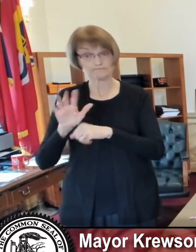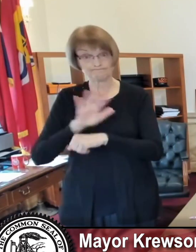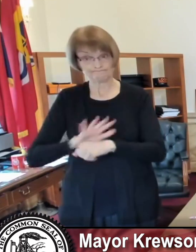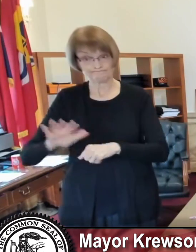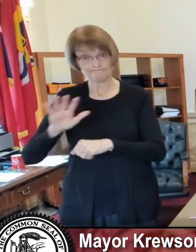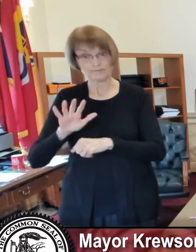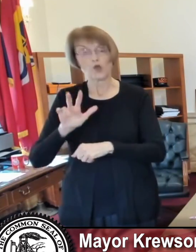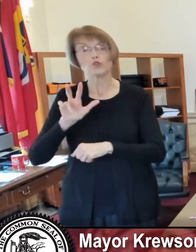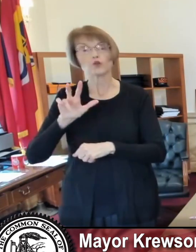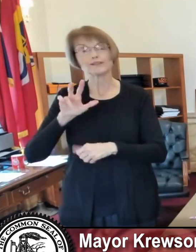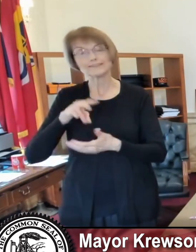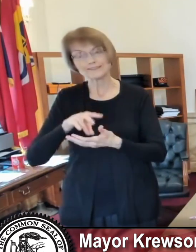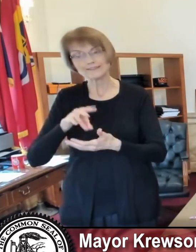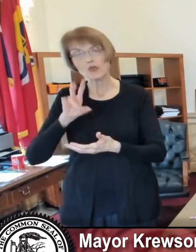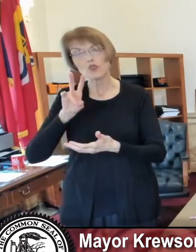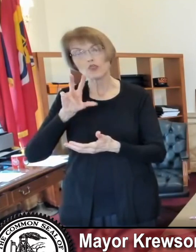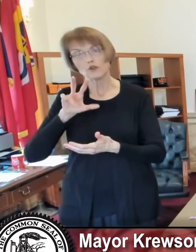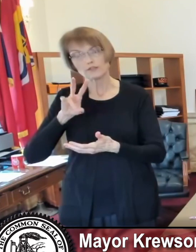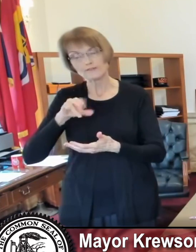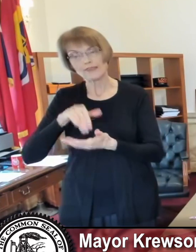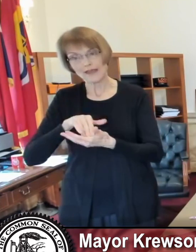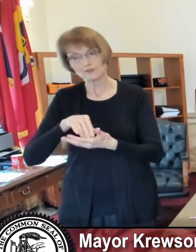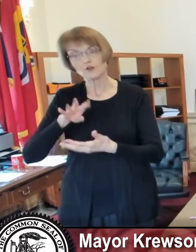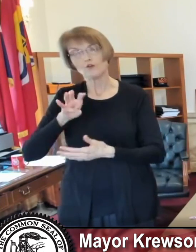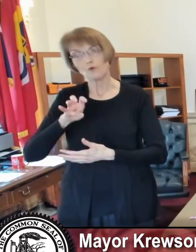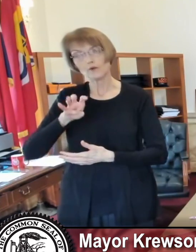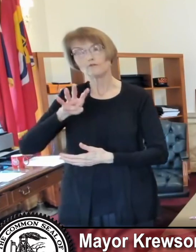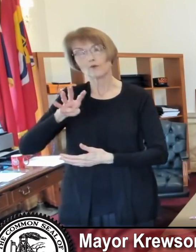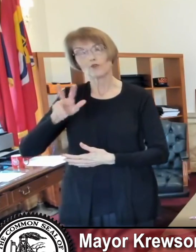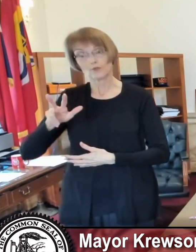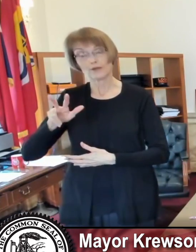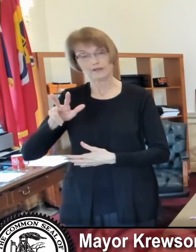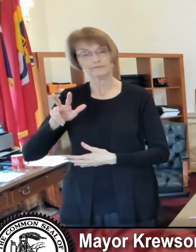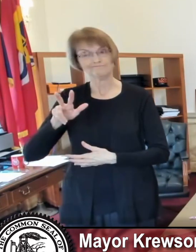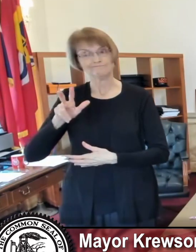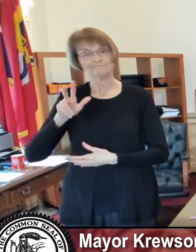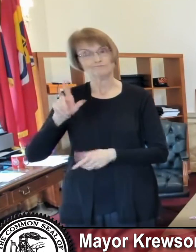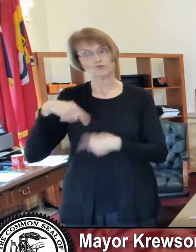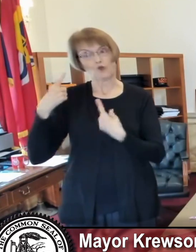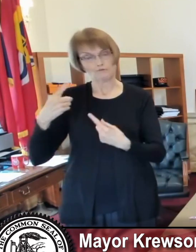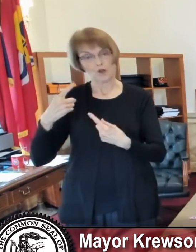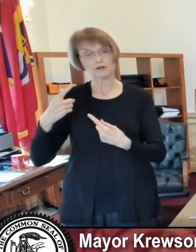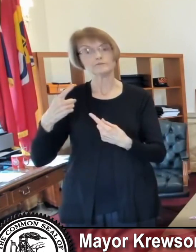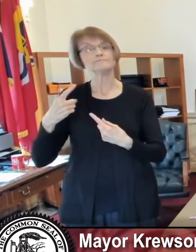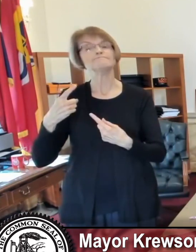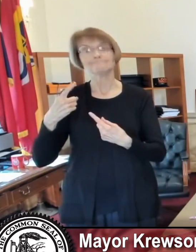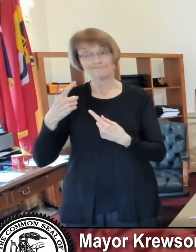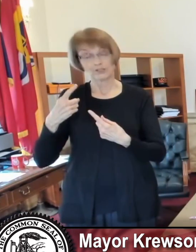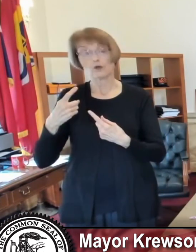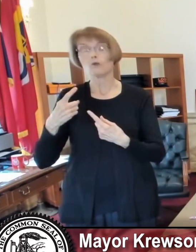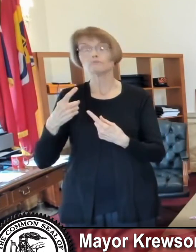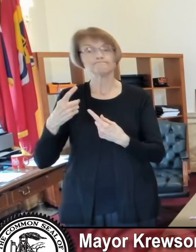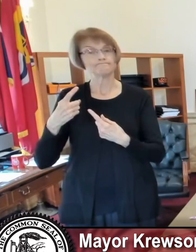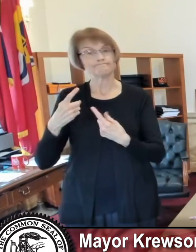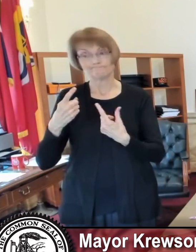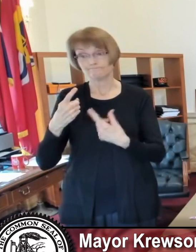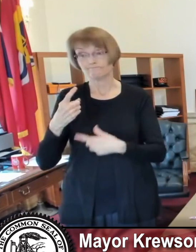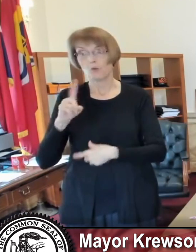exact, 37,443 people in the city of St. Louis have received at least one